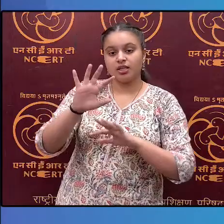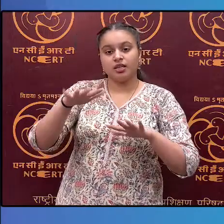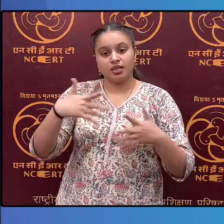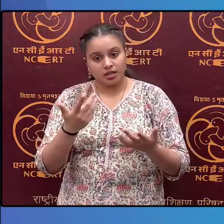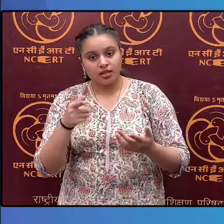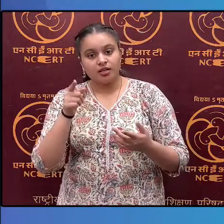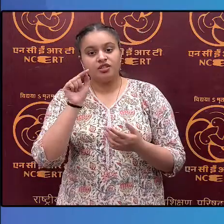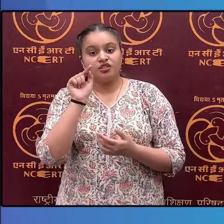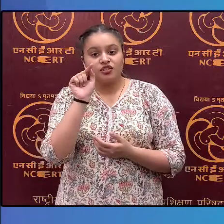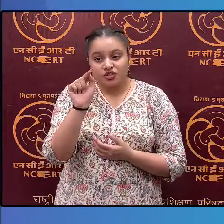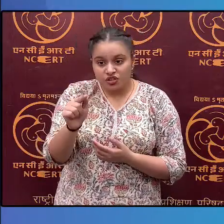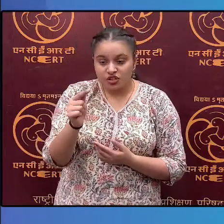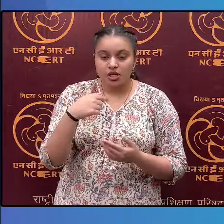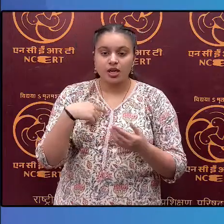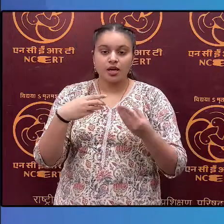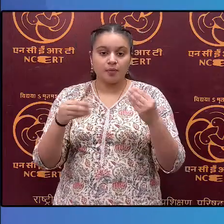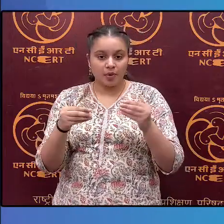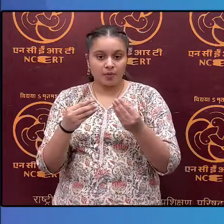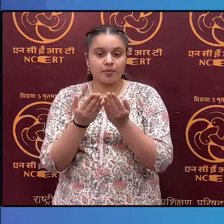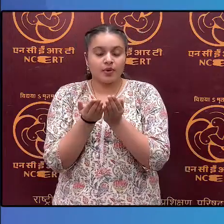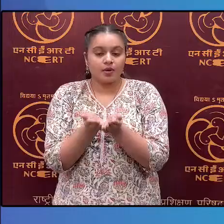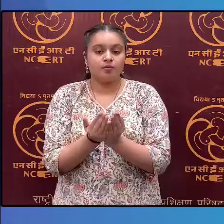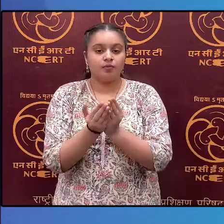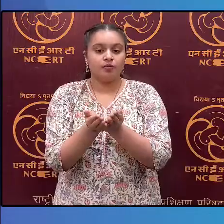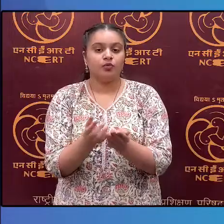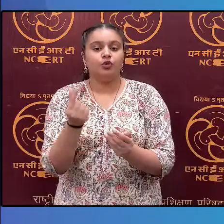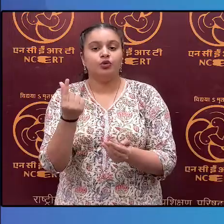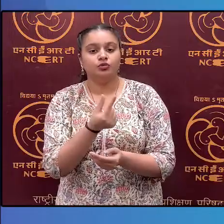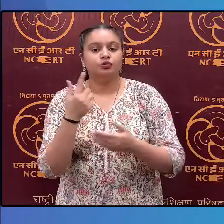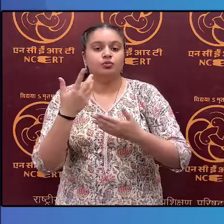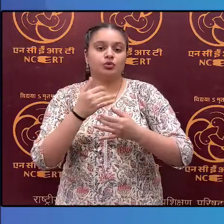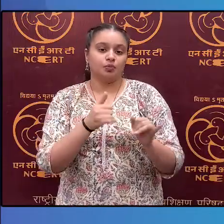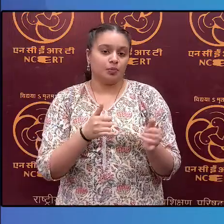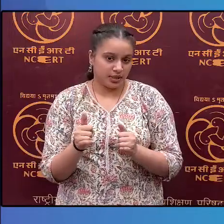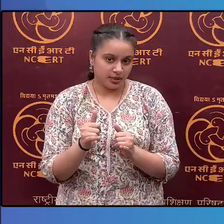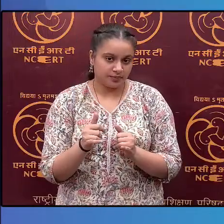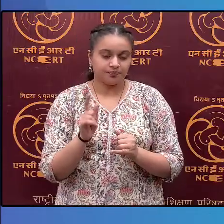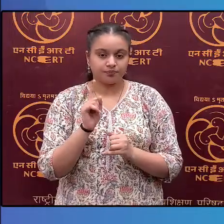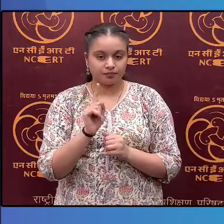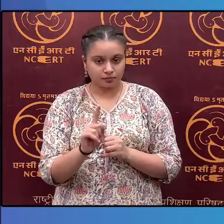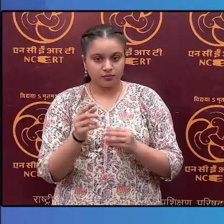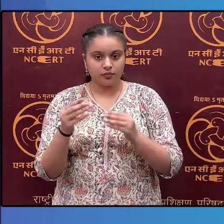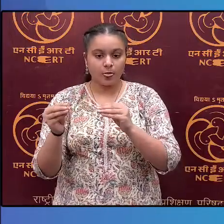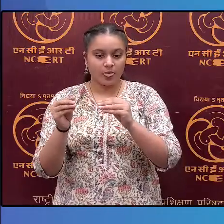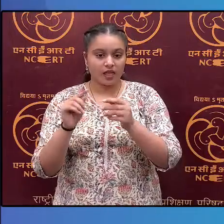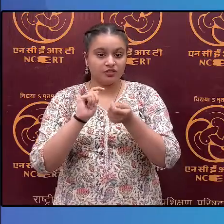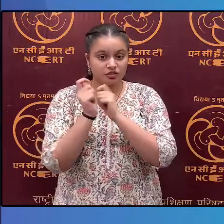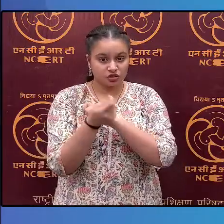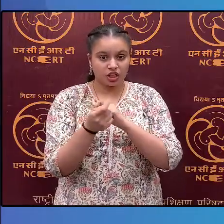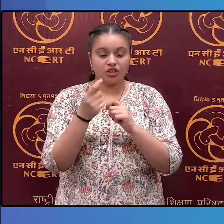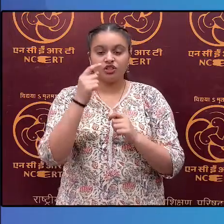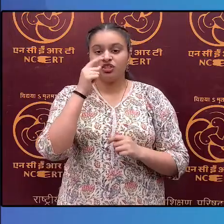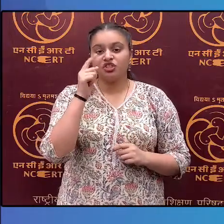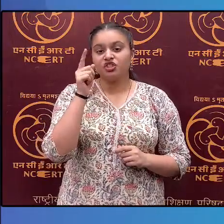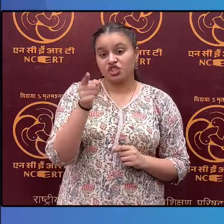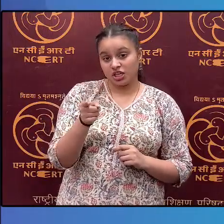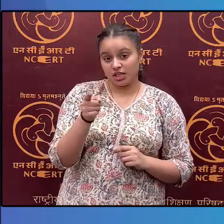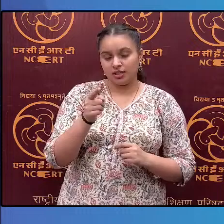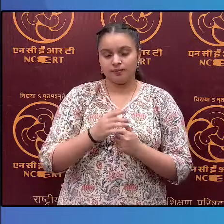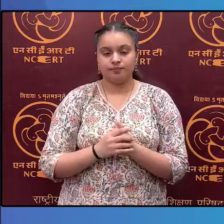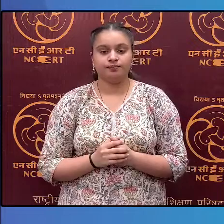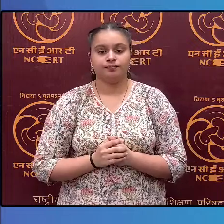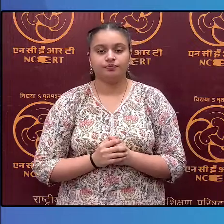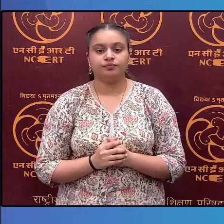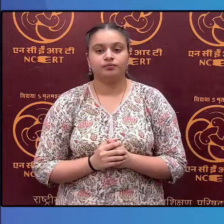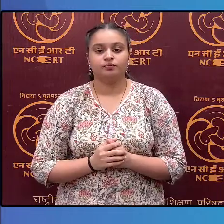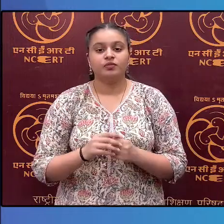paper boat. So, now we are not repeating Meena's name, but we have replaced it with she. Okay. We have replaced